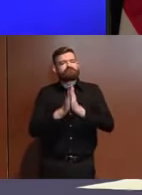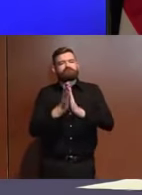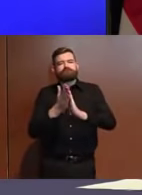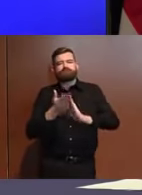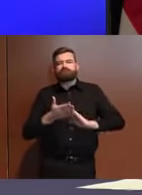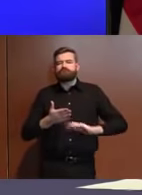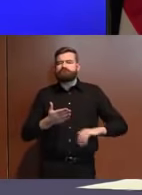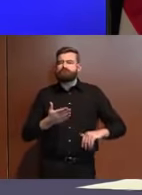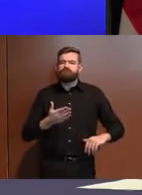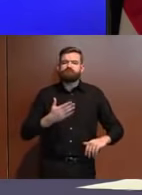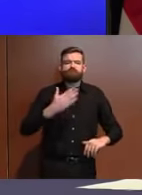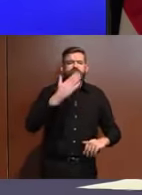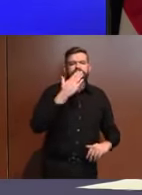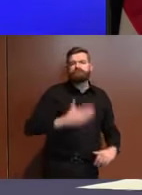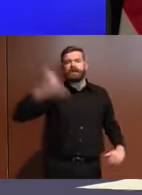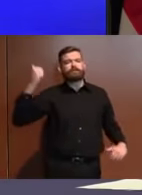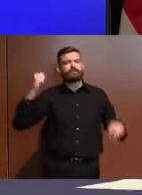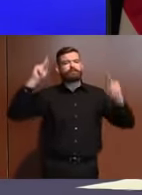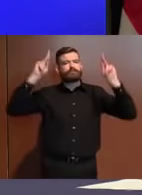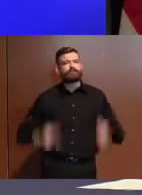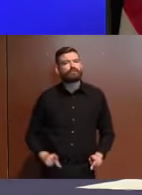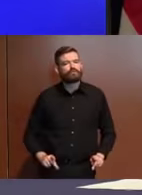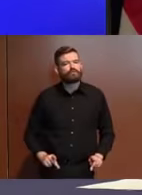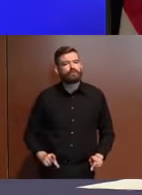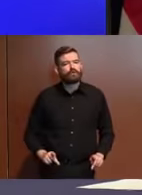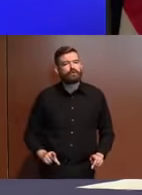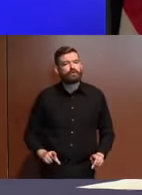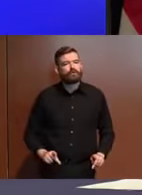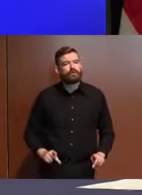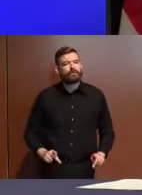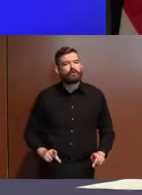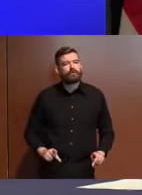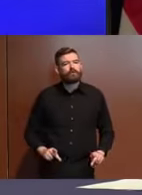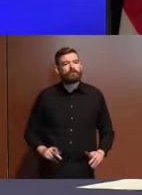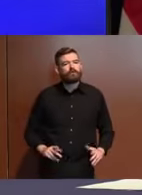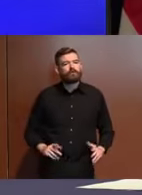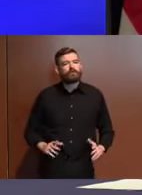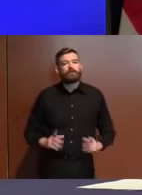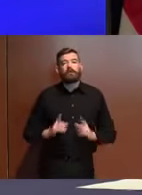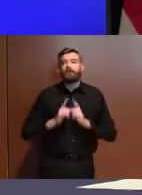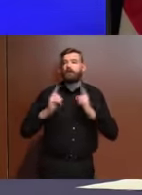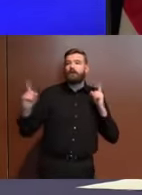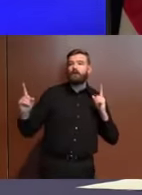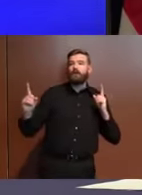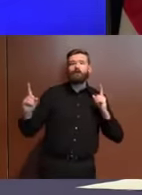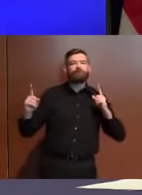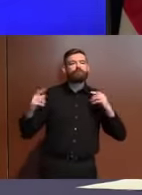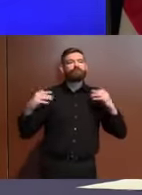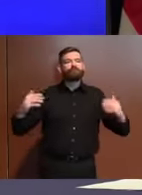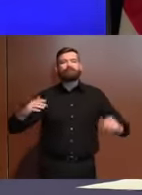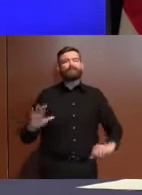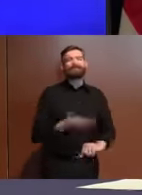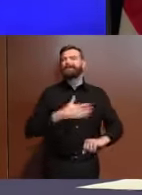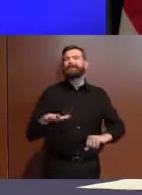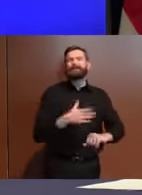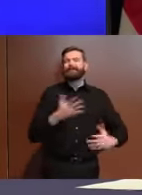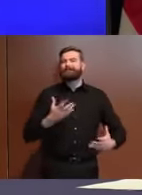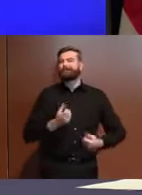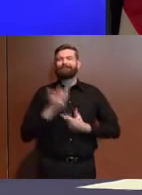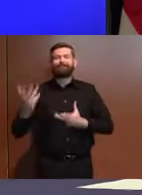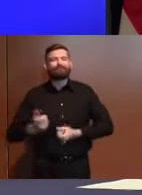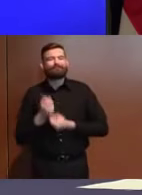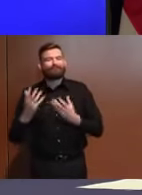balconies, or the meetups that folks are having through social media,